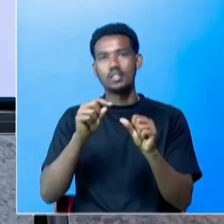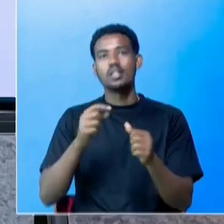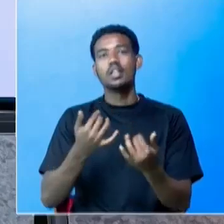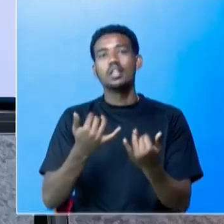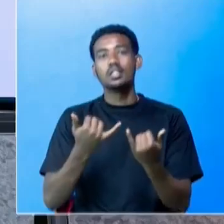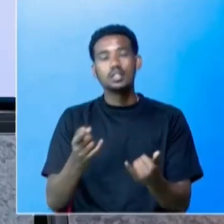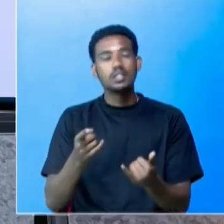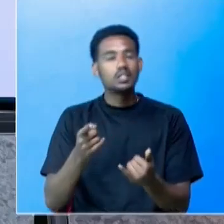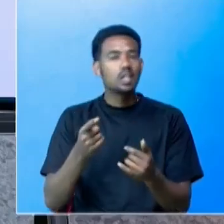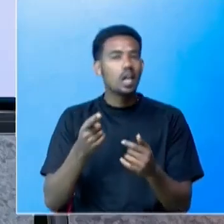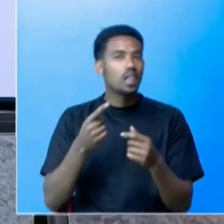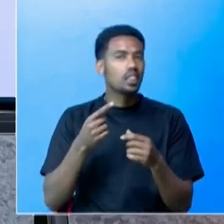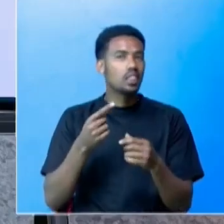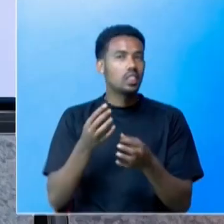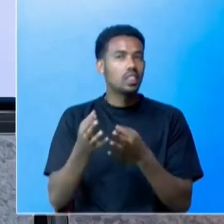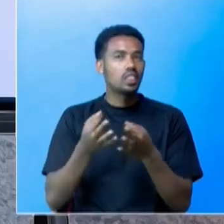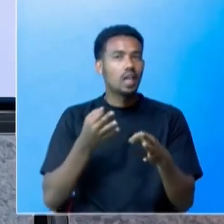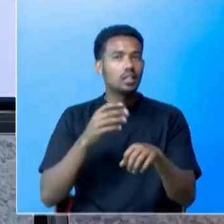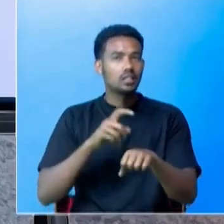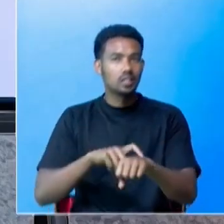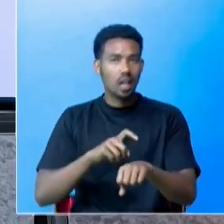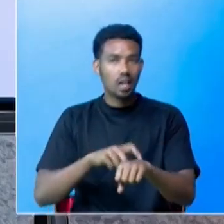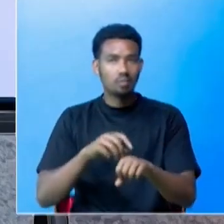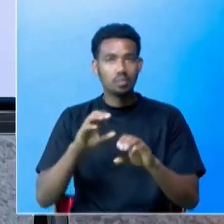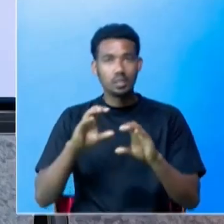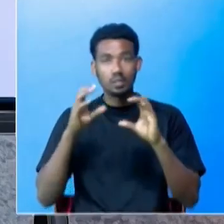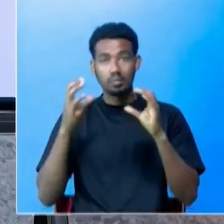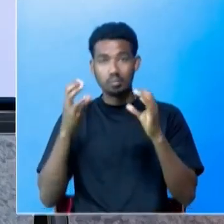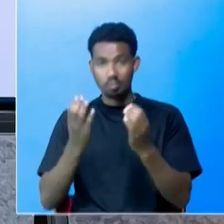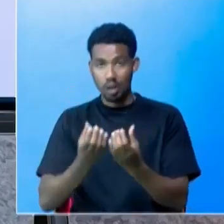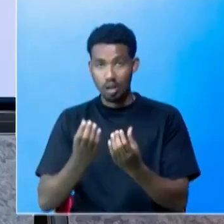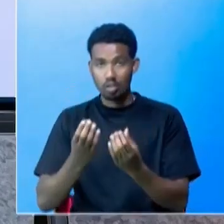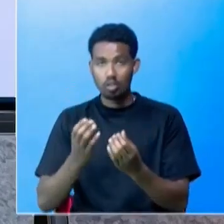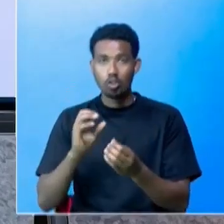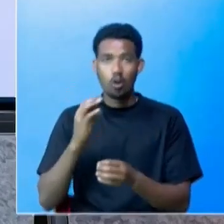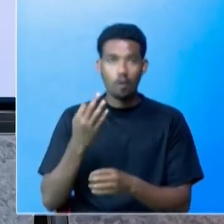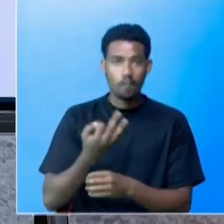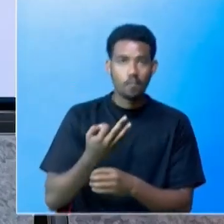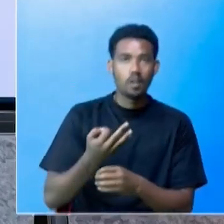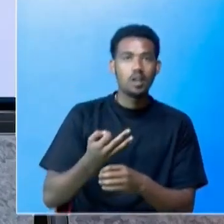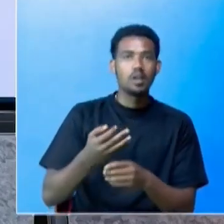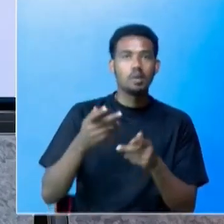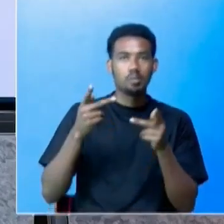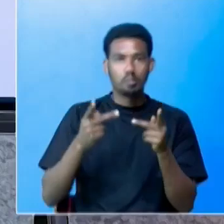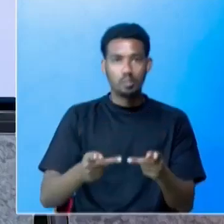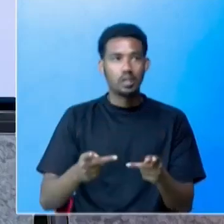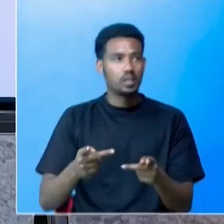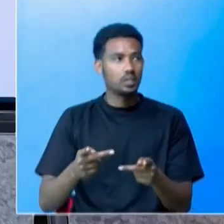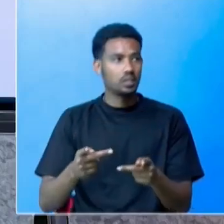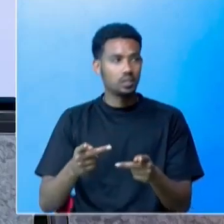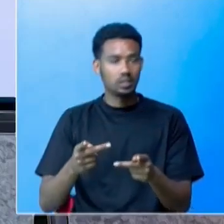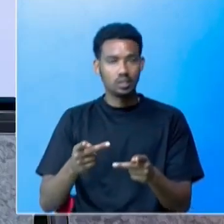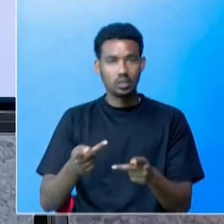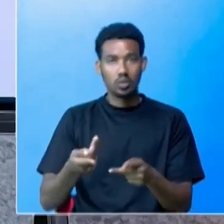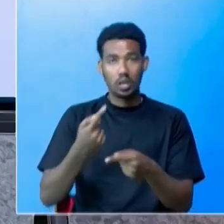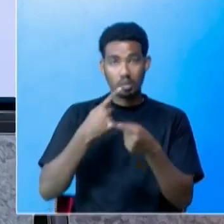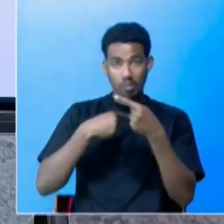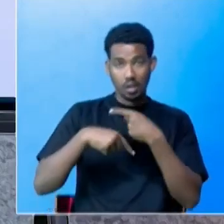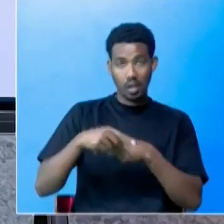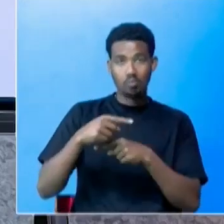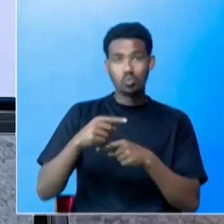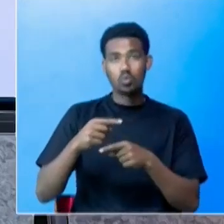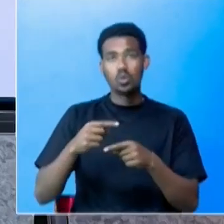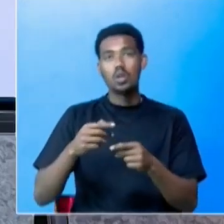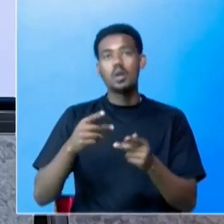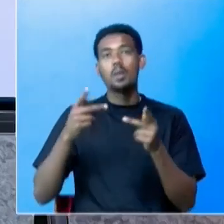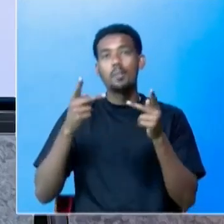a tense which is part of present tense. When we come to present continuous